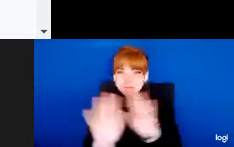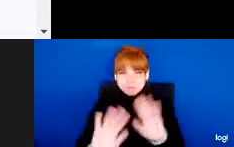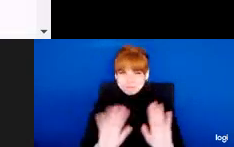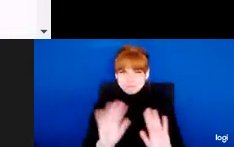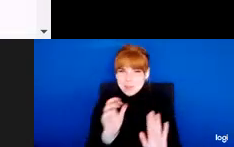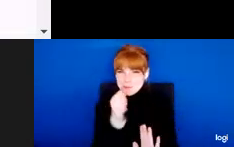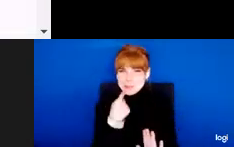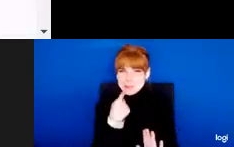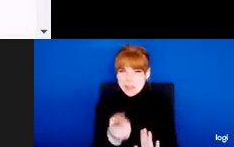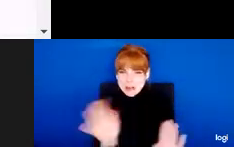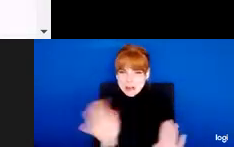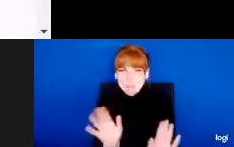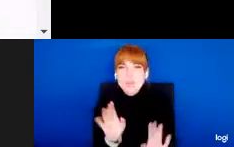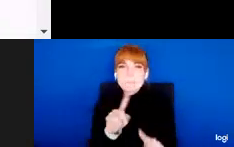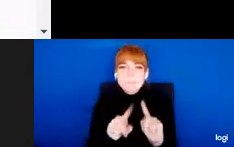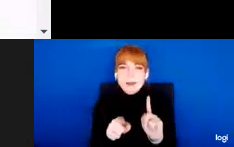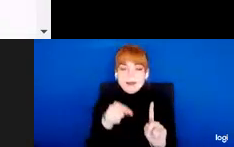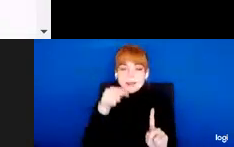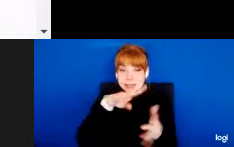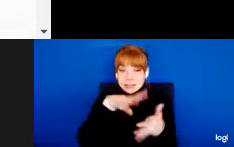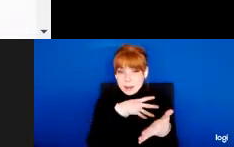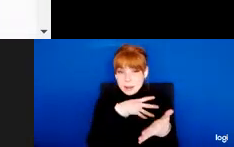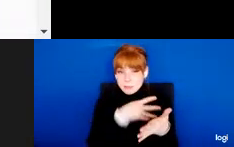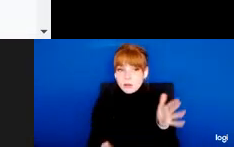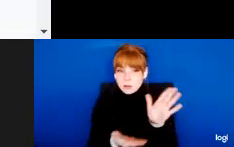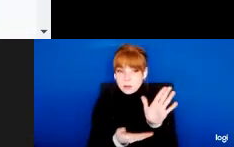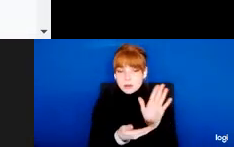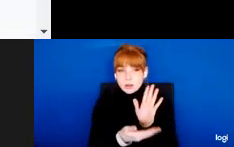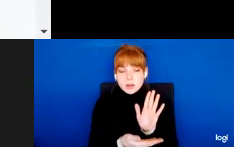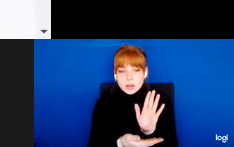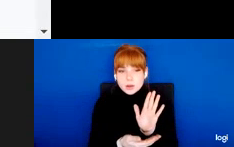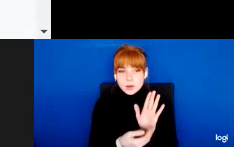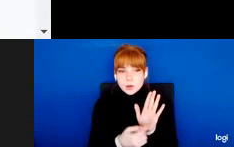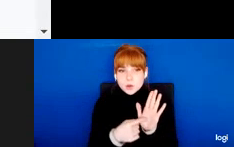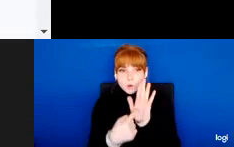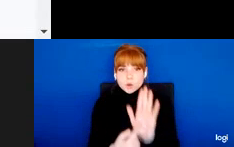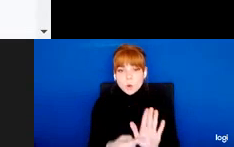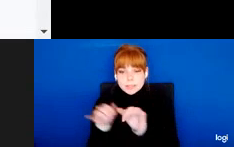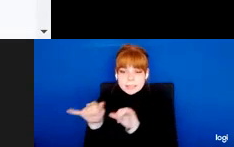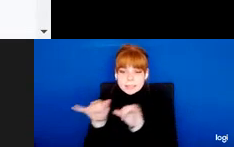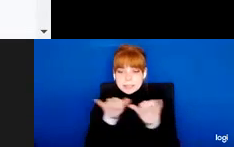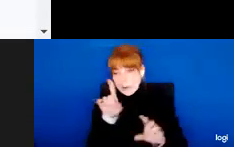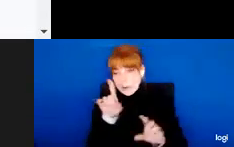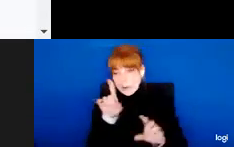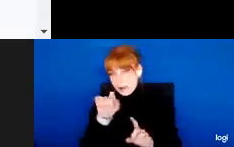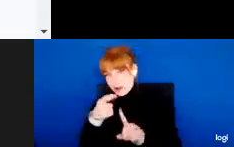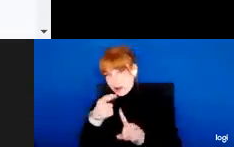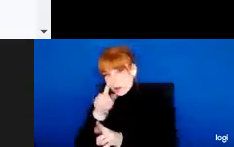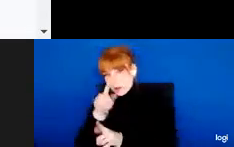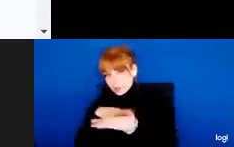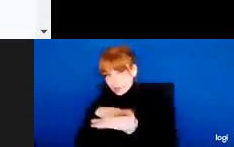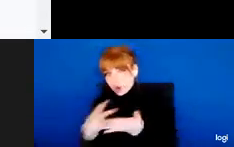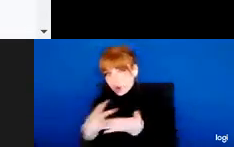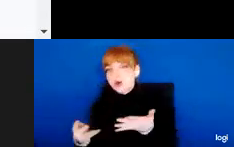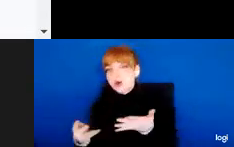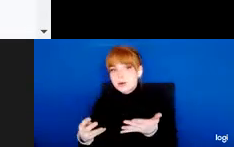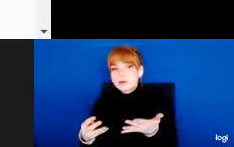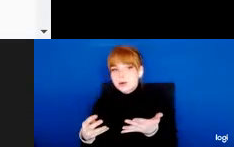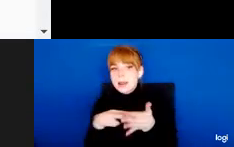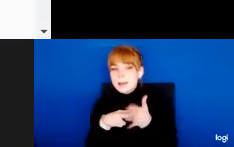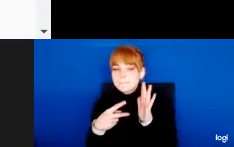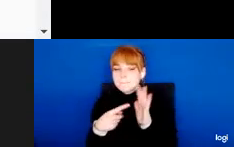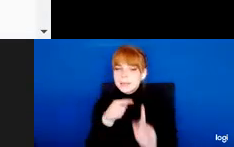But the presence of this table that shows the same data as this chart does mean that this